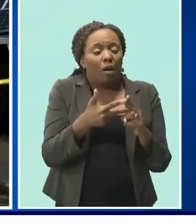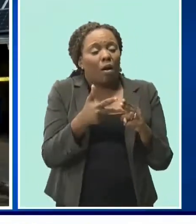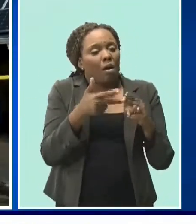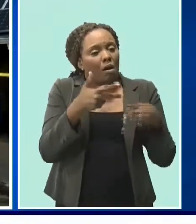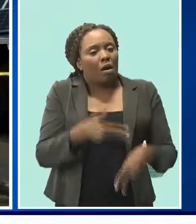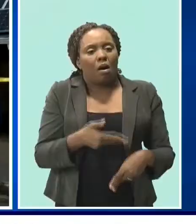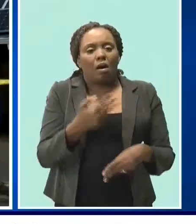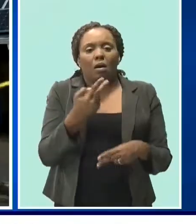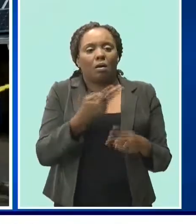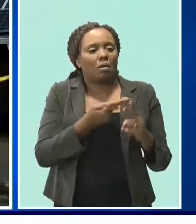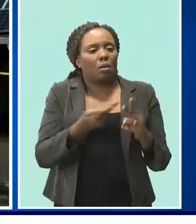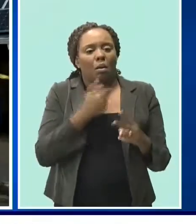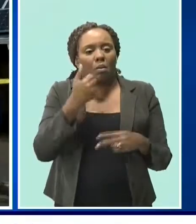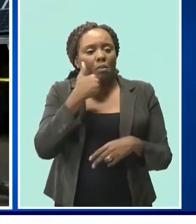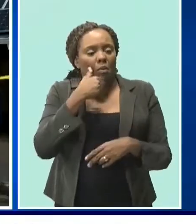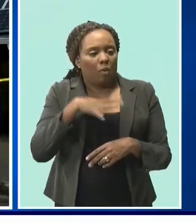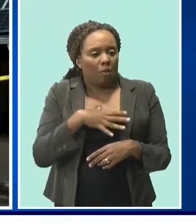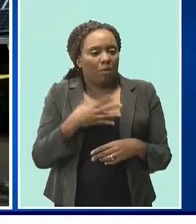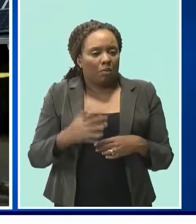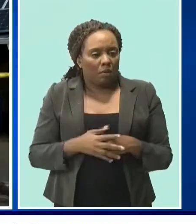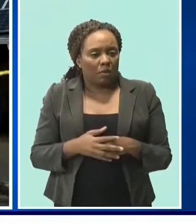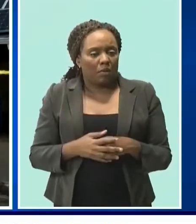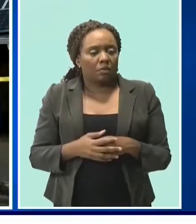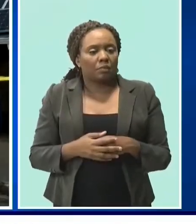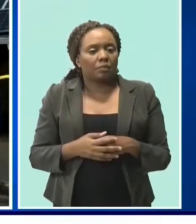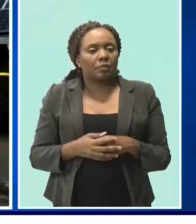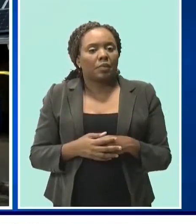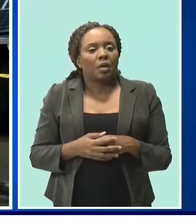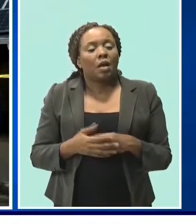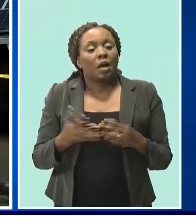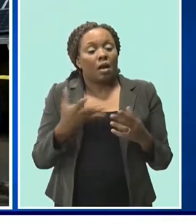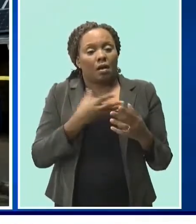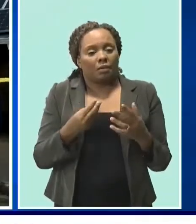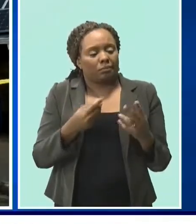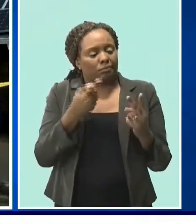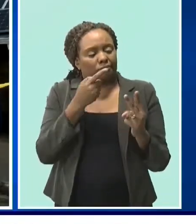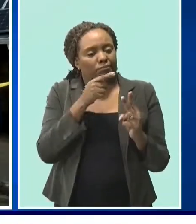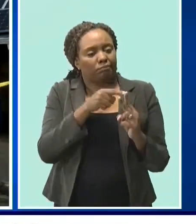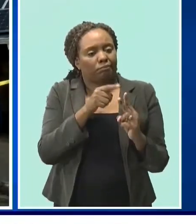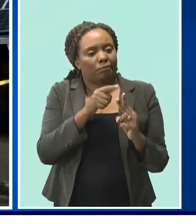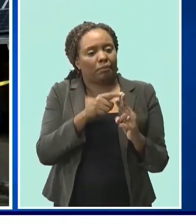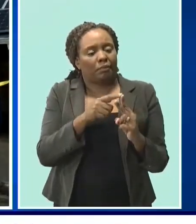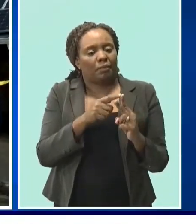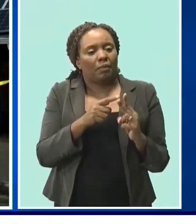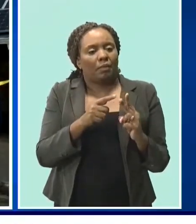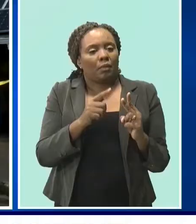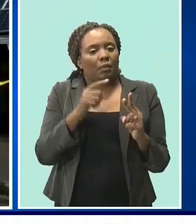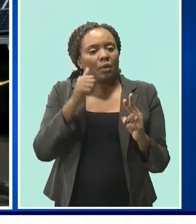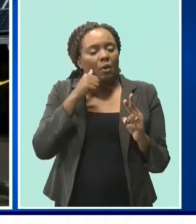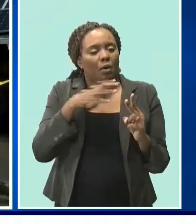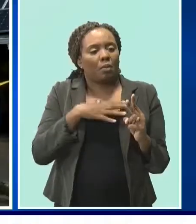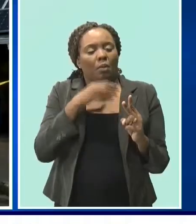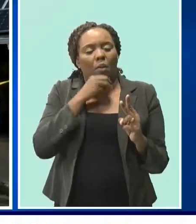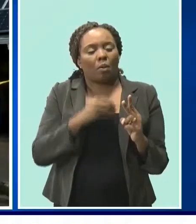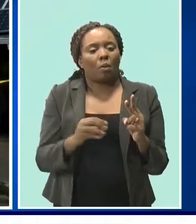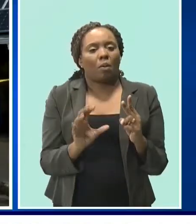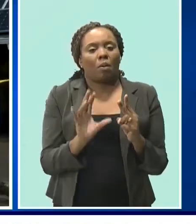right mounted a 6-inch pavement and struck the 2 females.